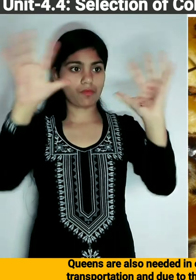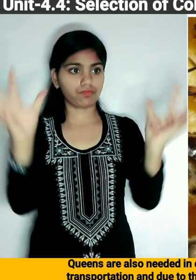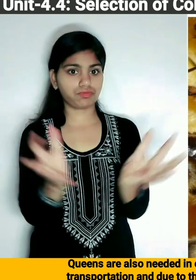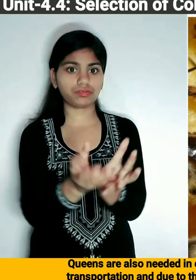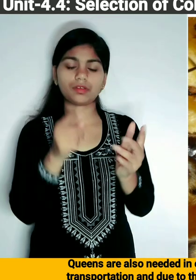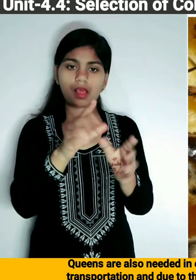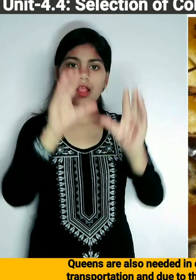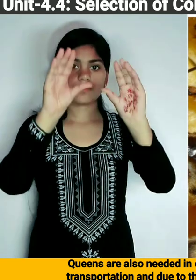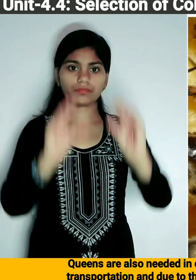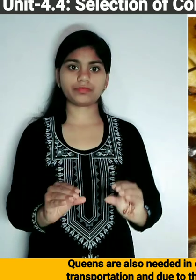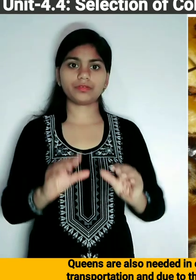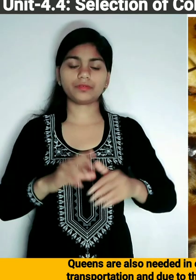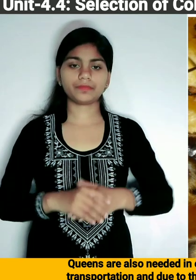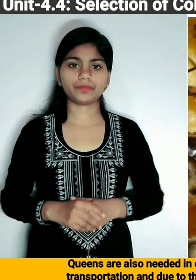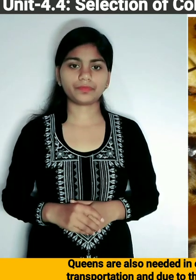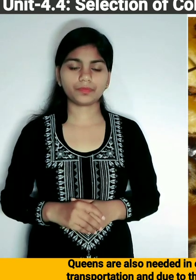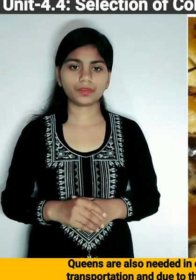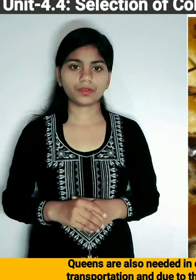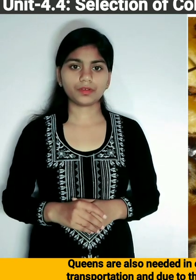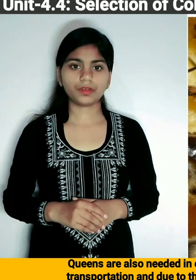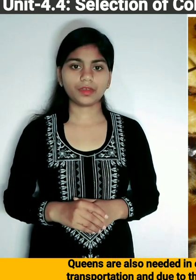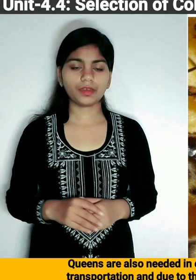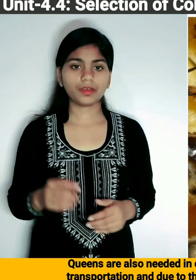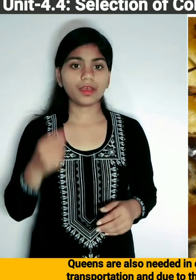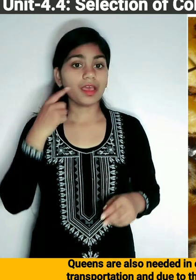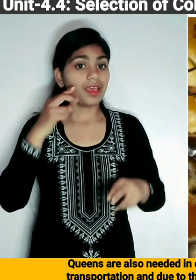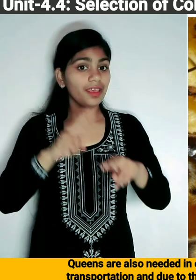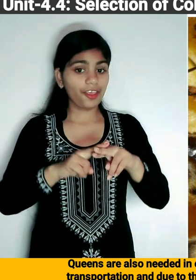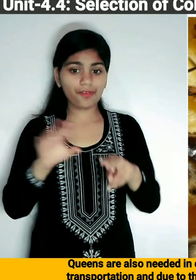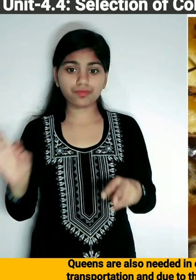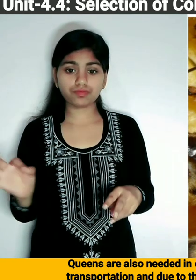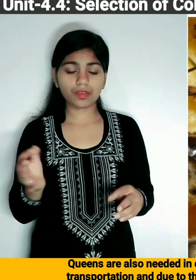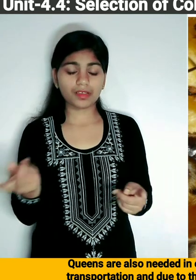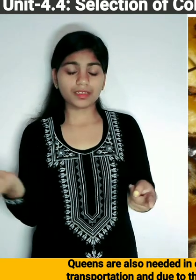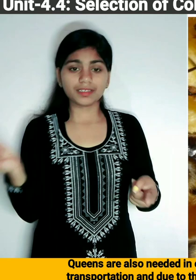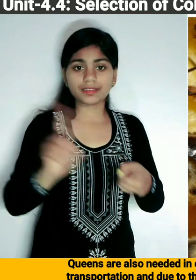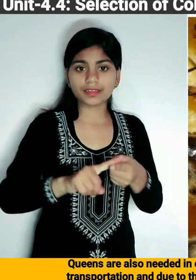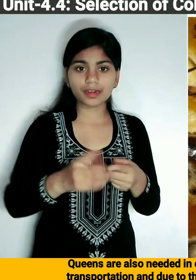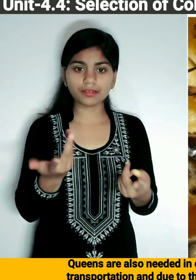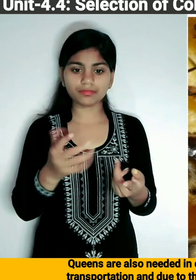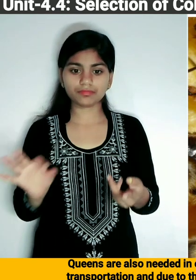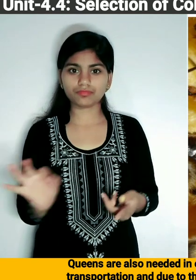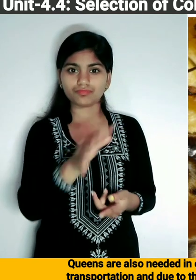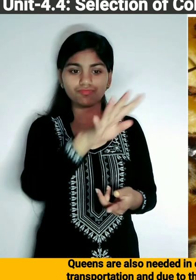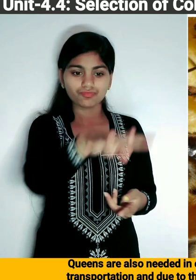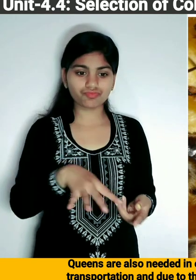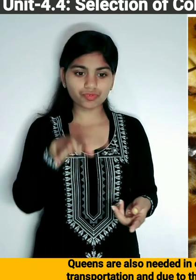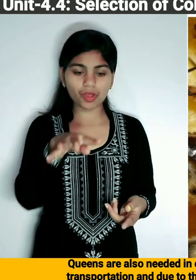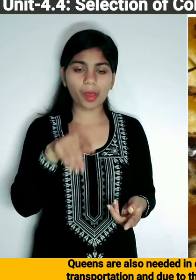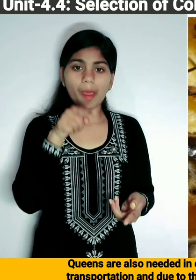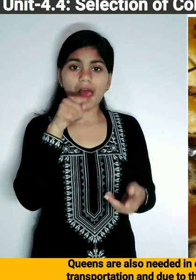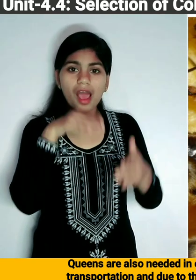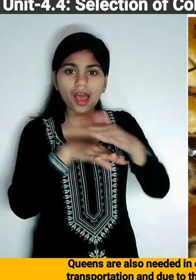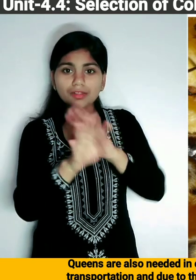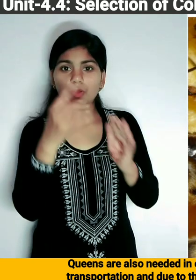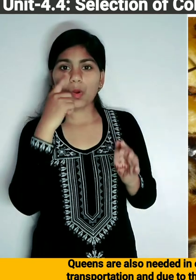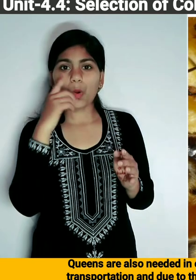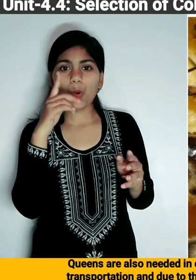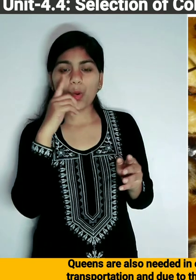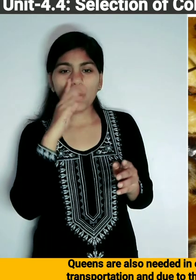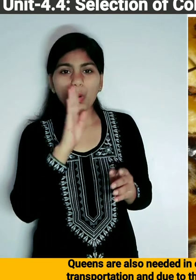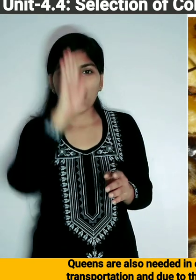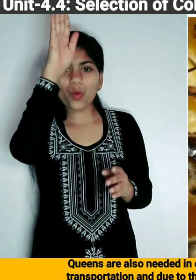Queens are also needed in case of sudden loss of queen bee during colony